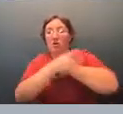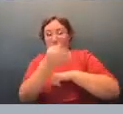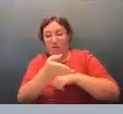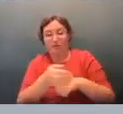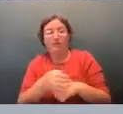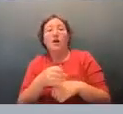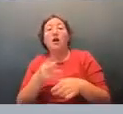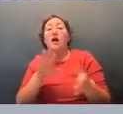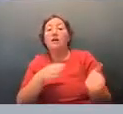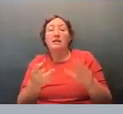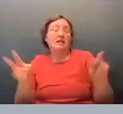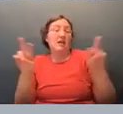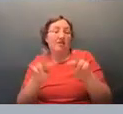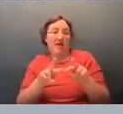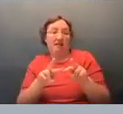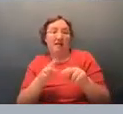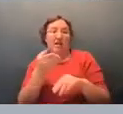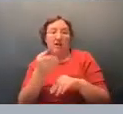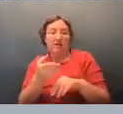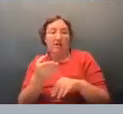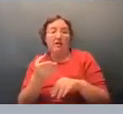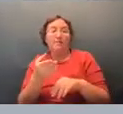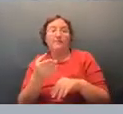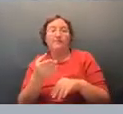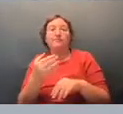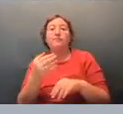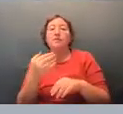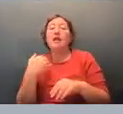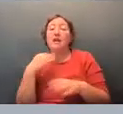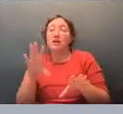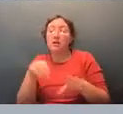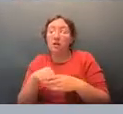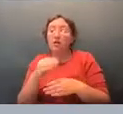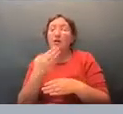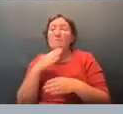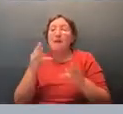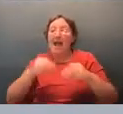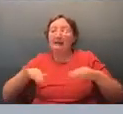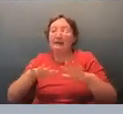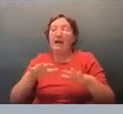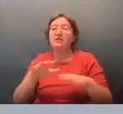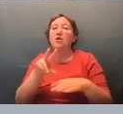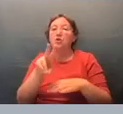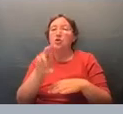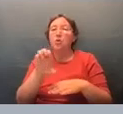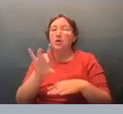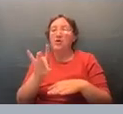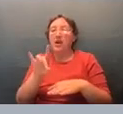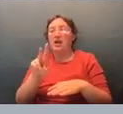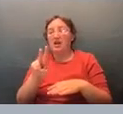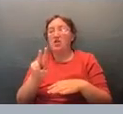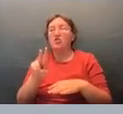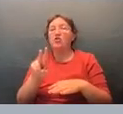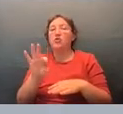Death Valley National Park, we have the Badlands, which sits at 282 feet below sea